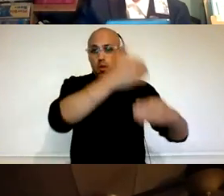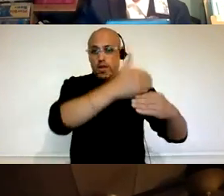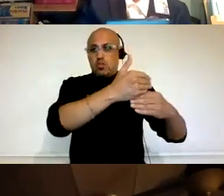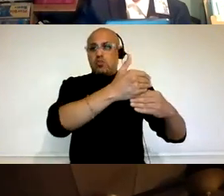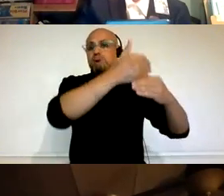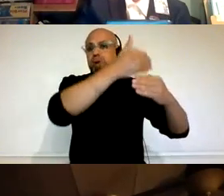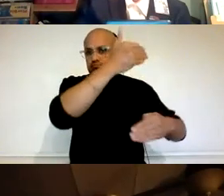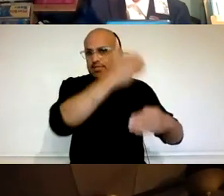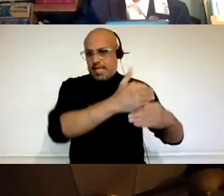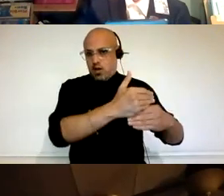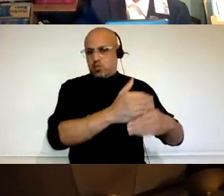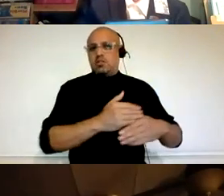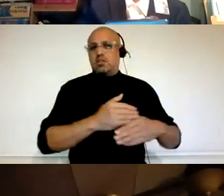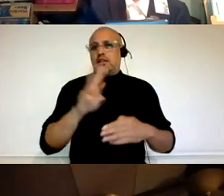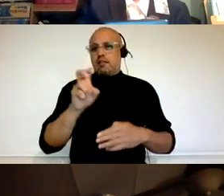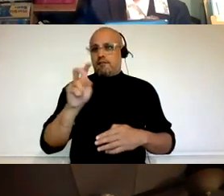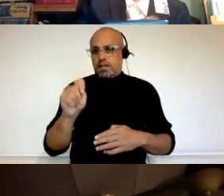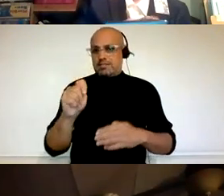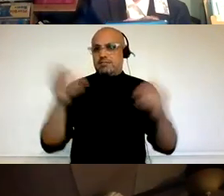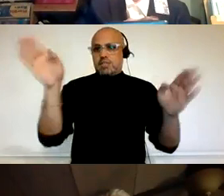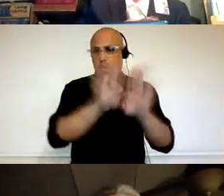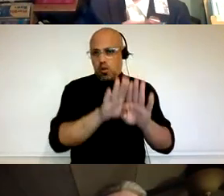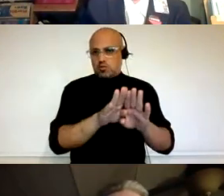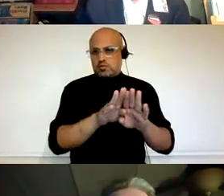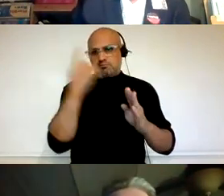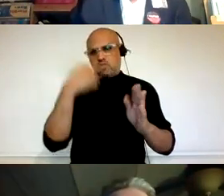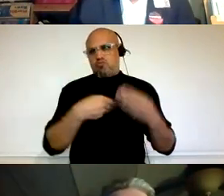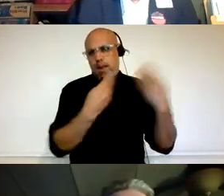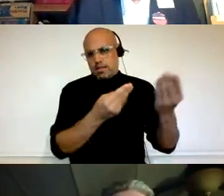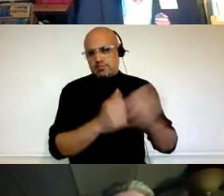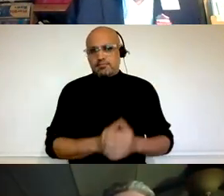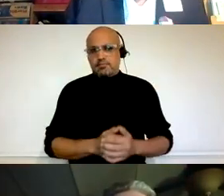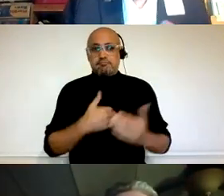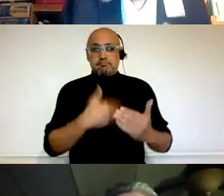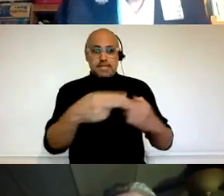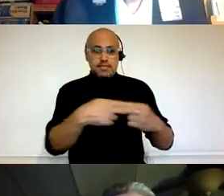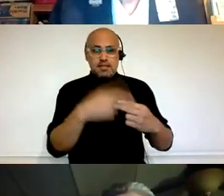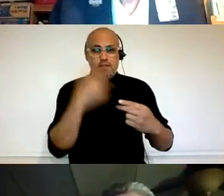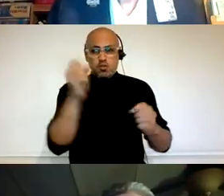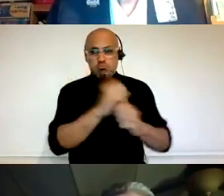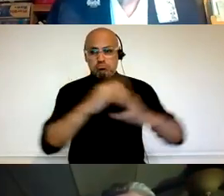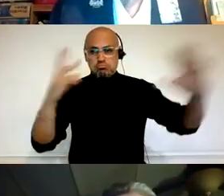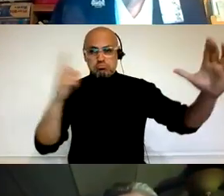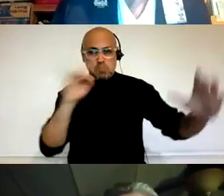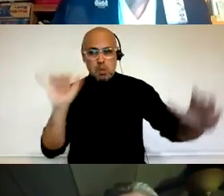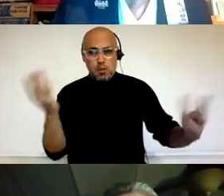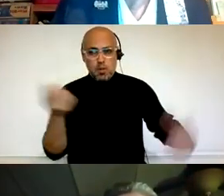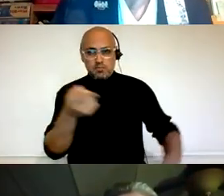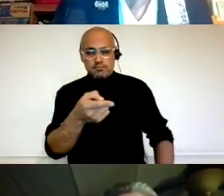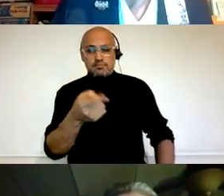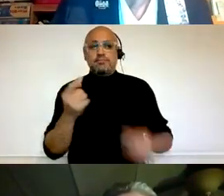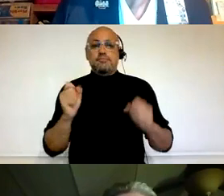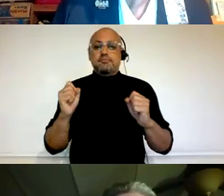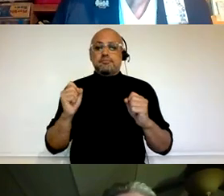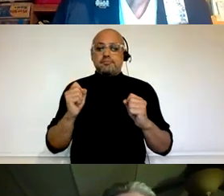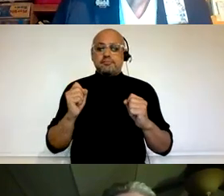recommended. Next slide, please. And, just to give you a visual of what this would look like during,